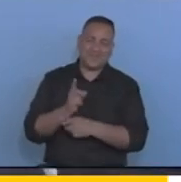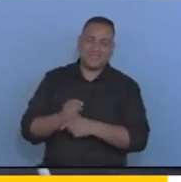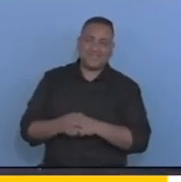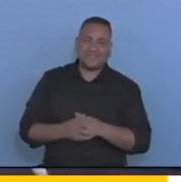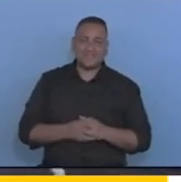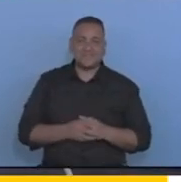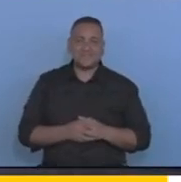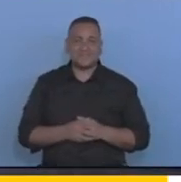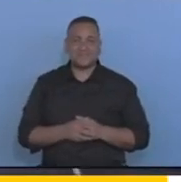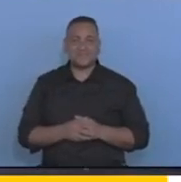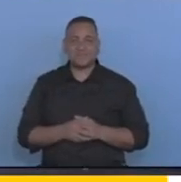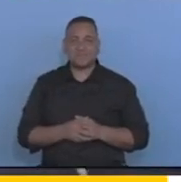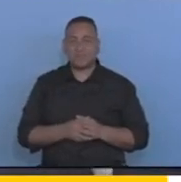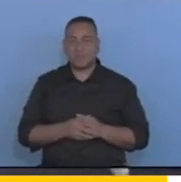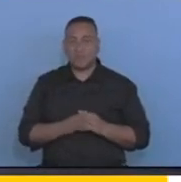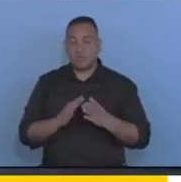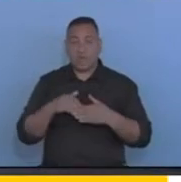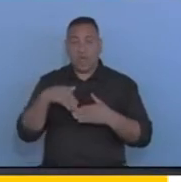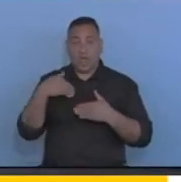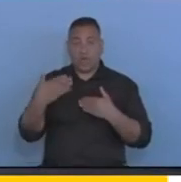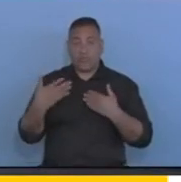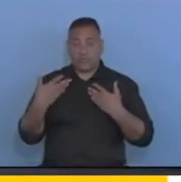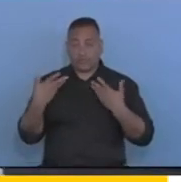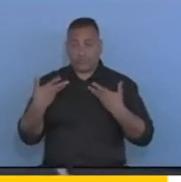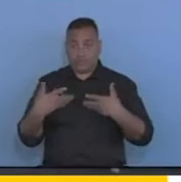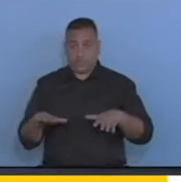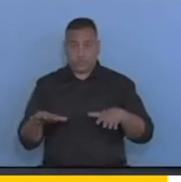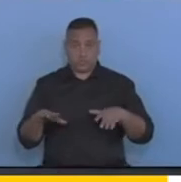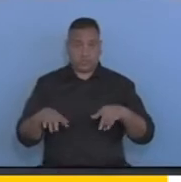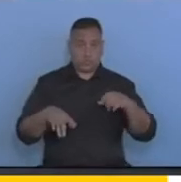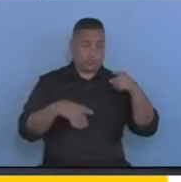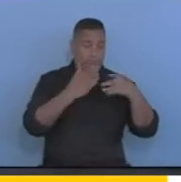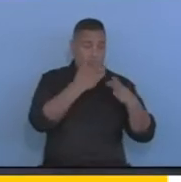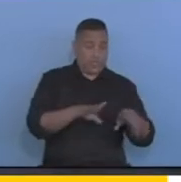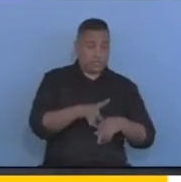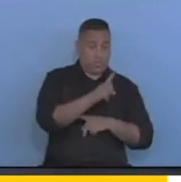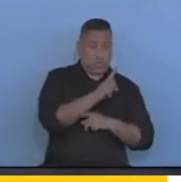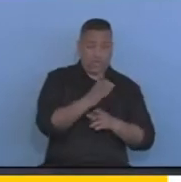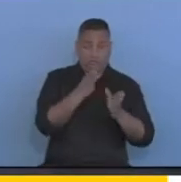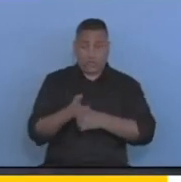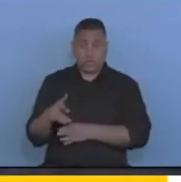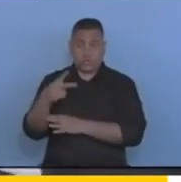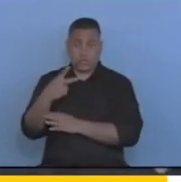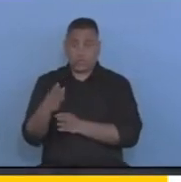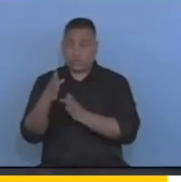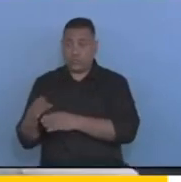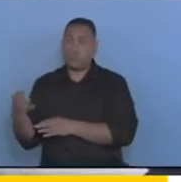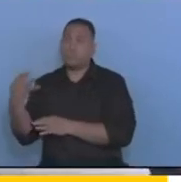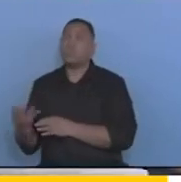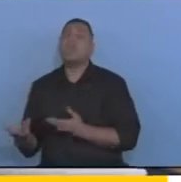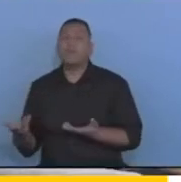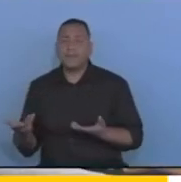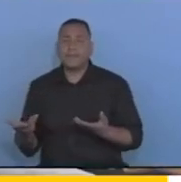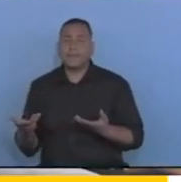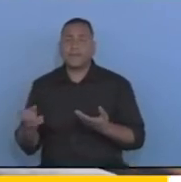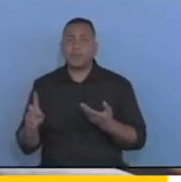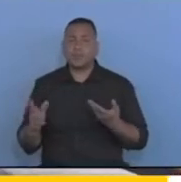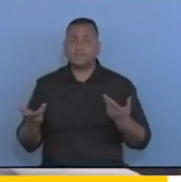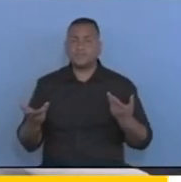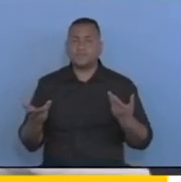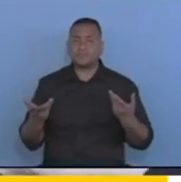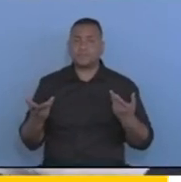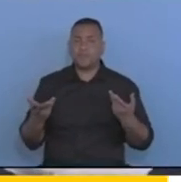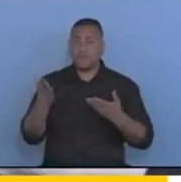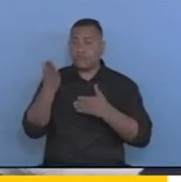so after people have done the sort of first phase, they've gone through the mode, is this the last part? Yes. So when they reach phase 3,